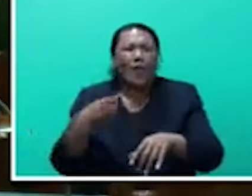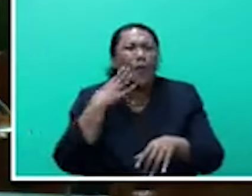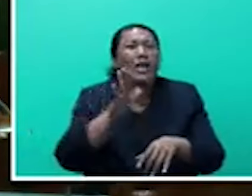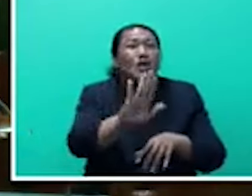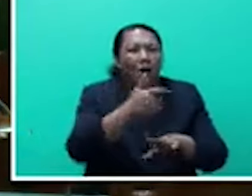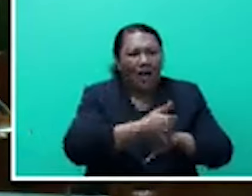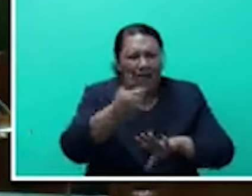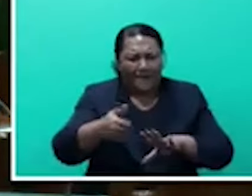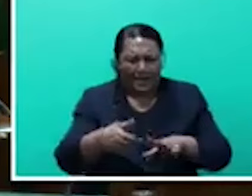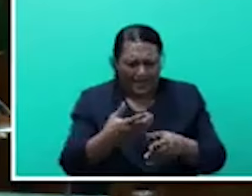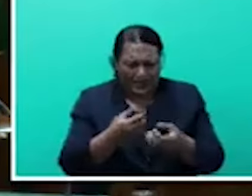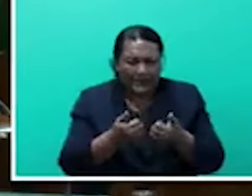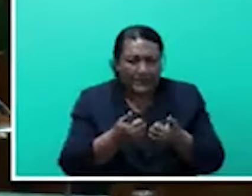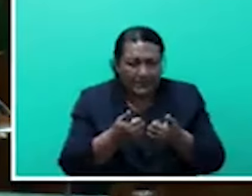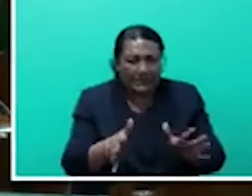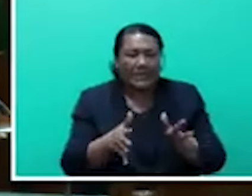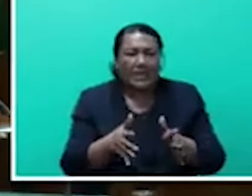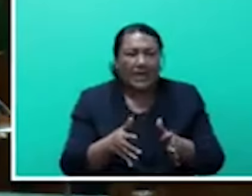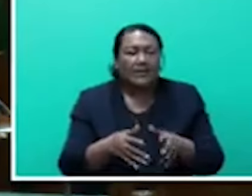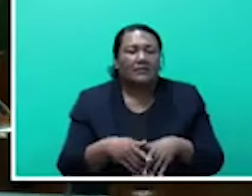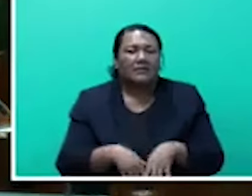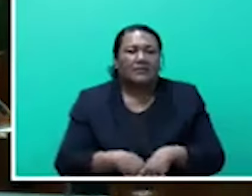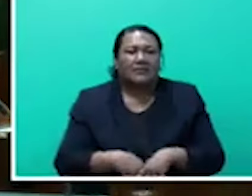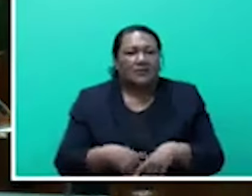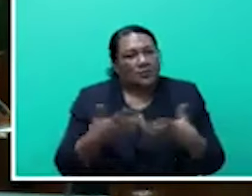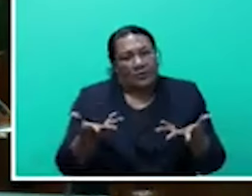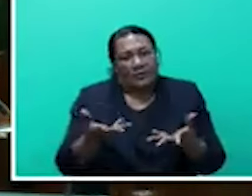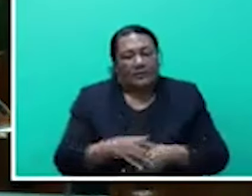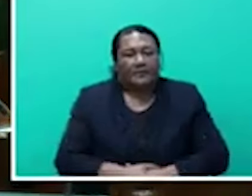place. So there are many issues, sir.